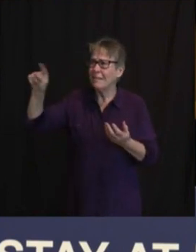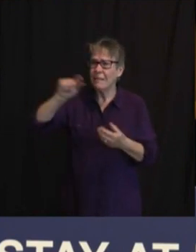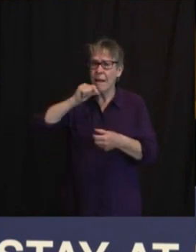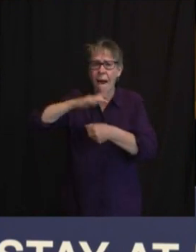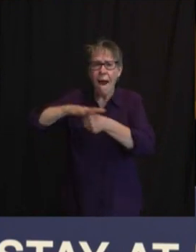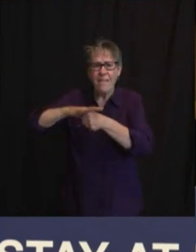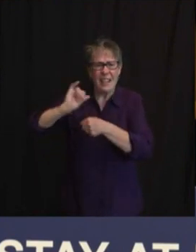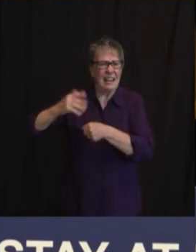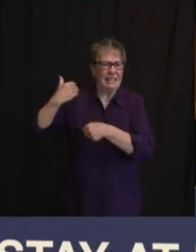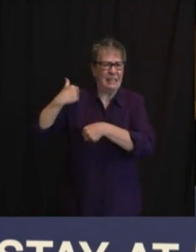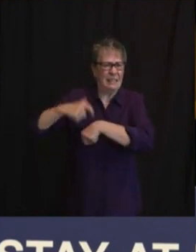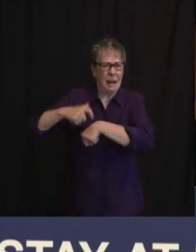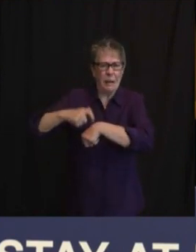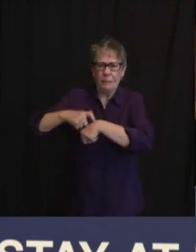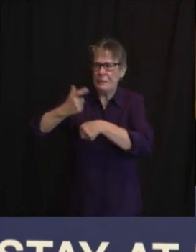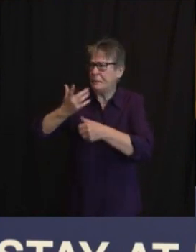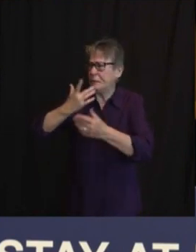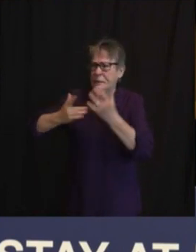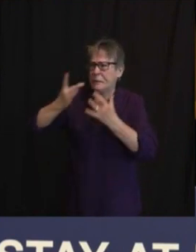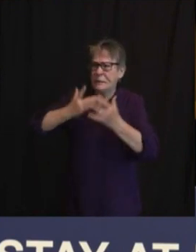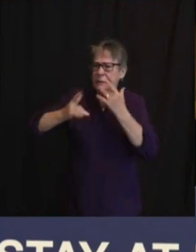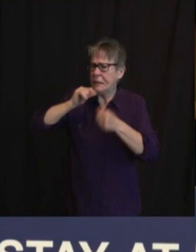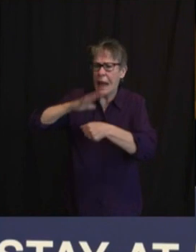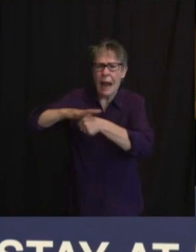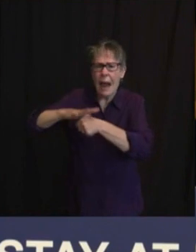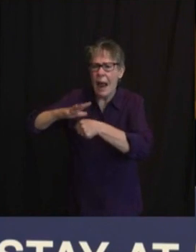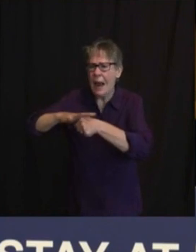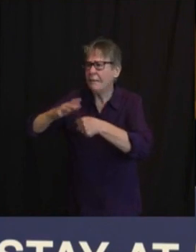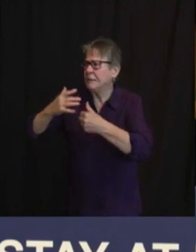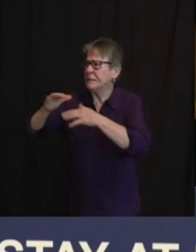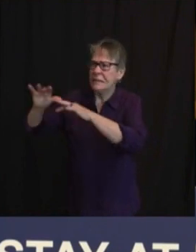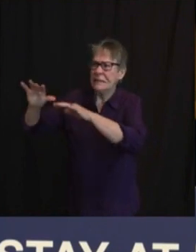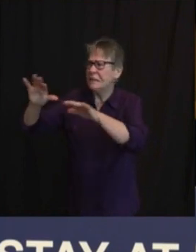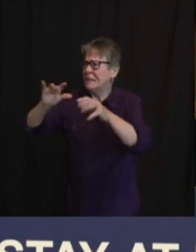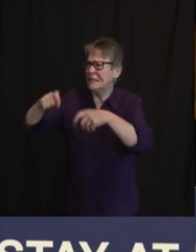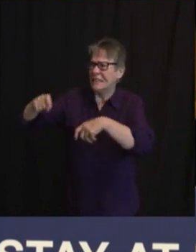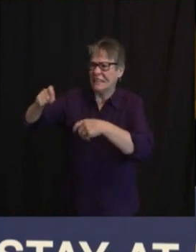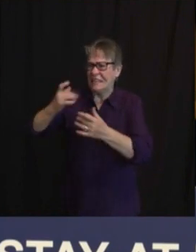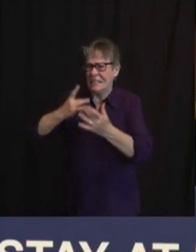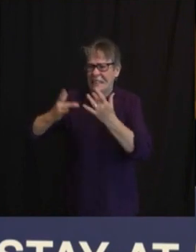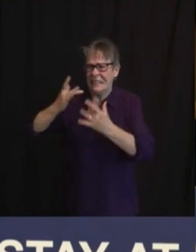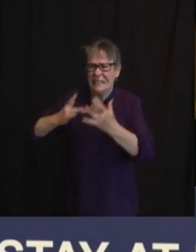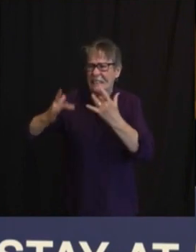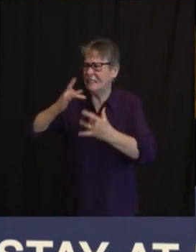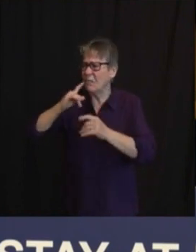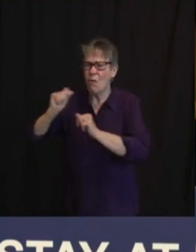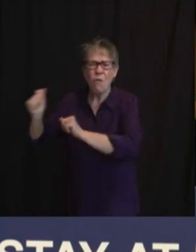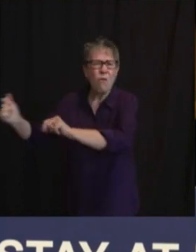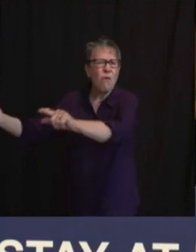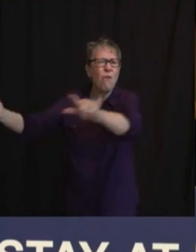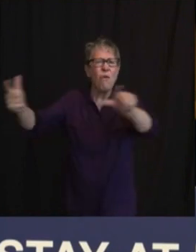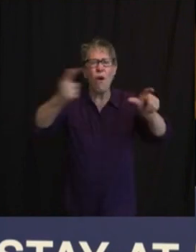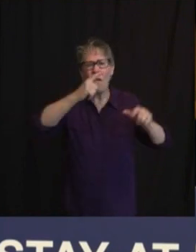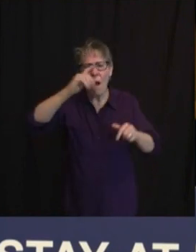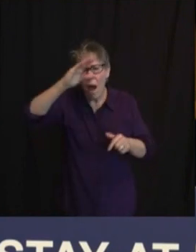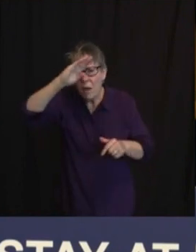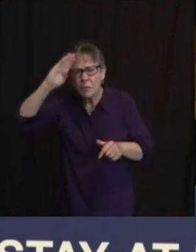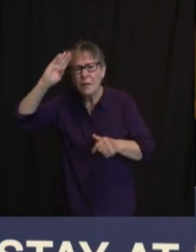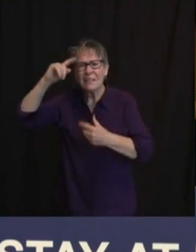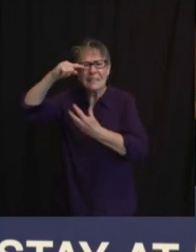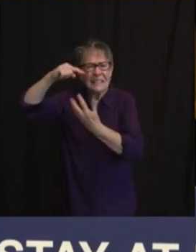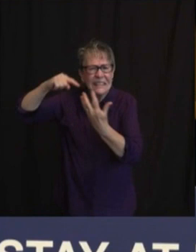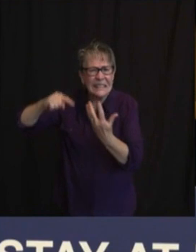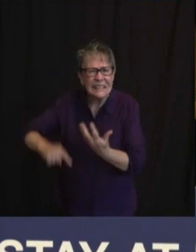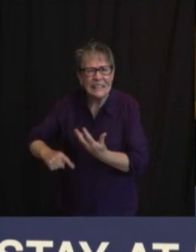COVID-19. So all forms of PPE were in short supply, and the state aggressively stepped in to purchase PPE